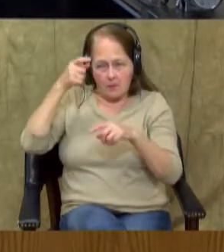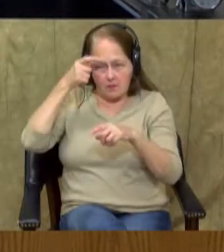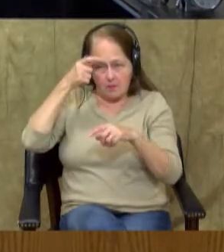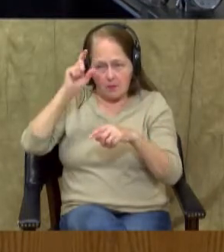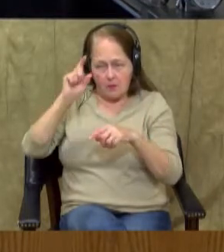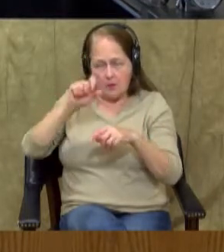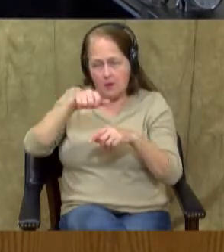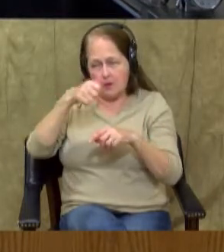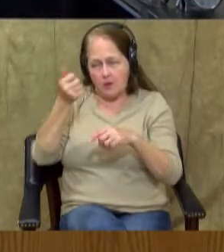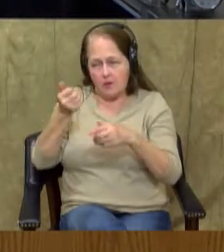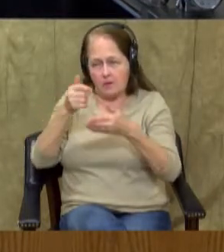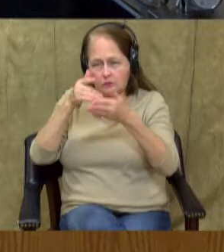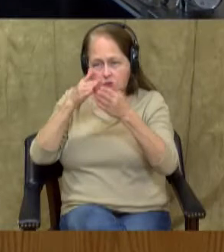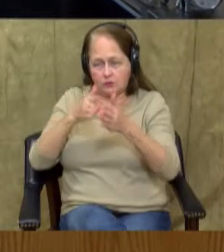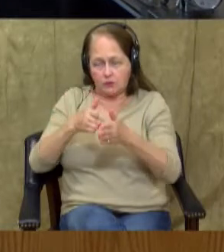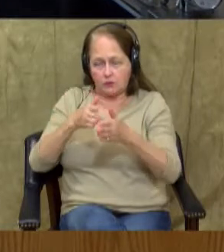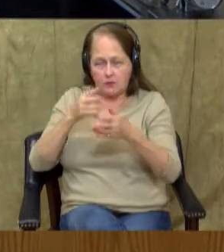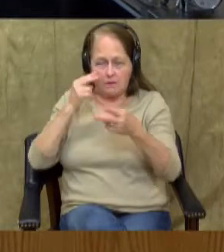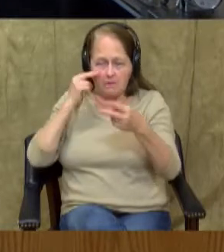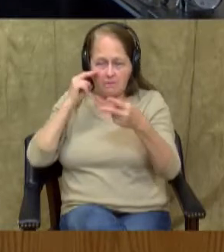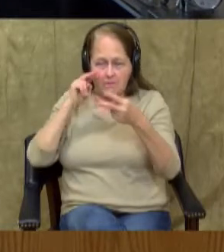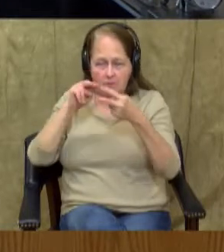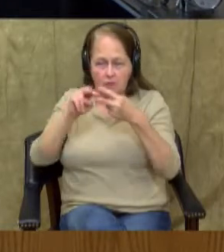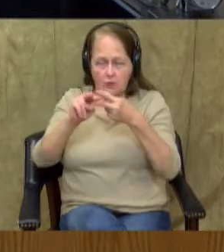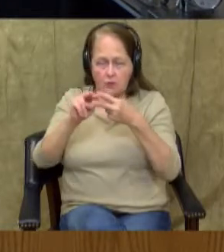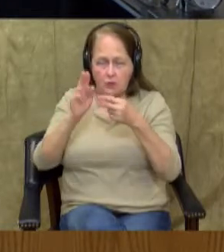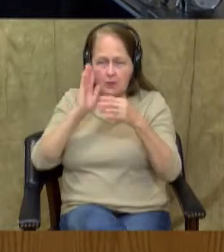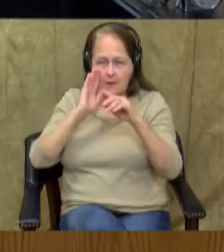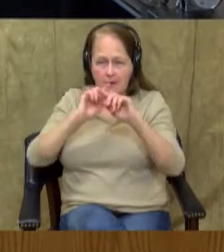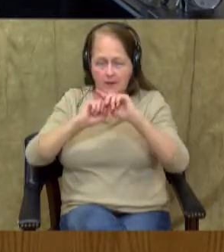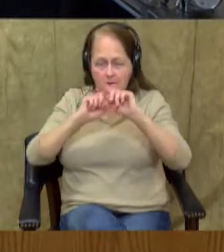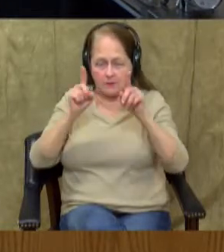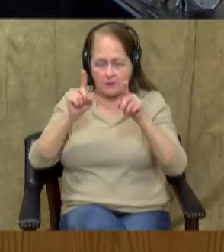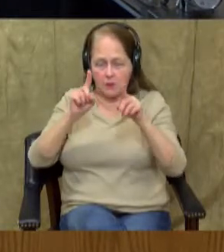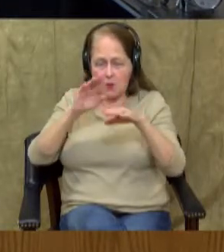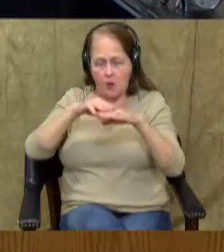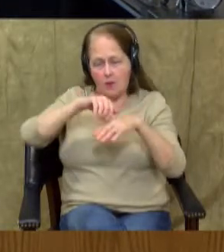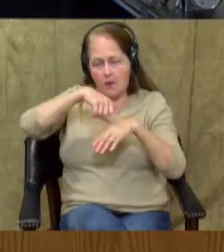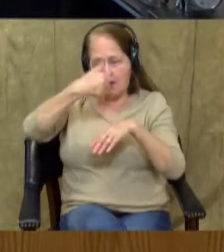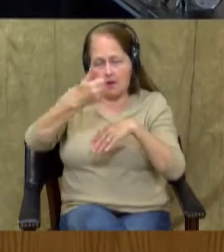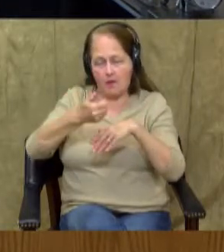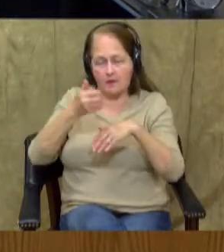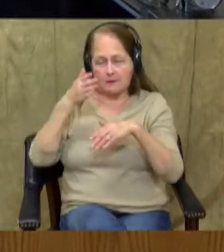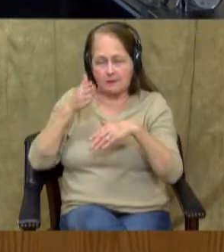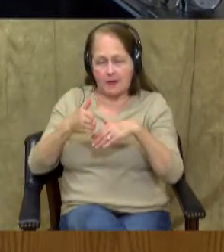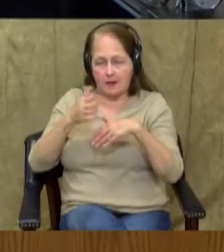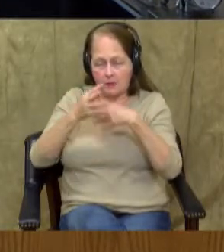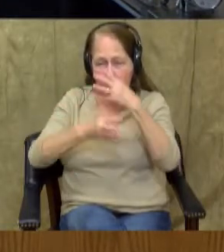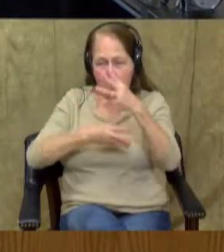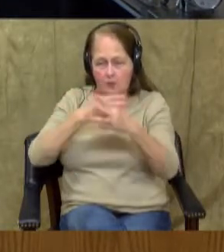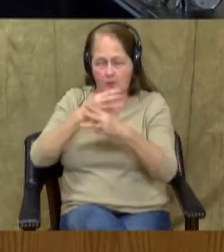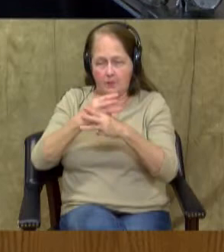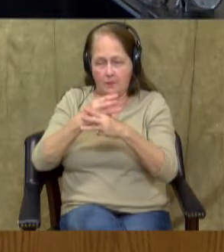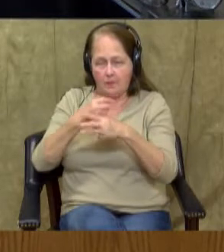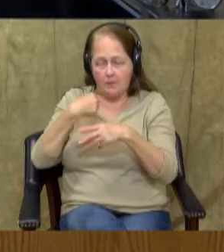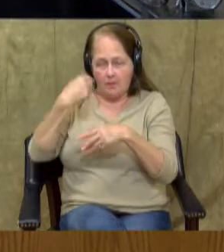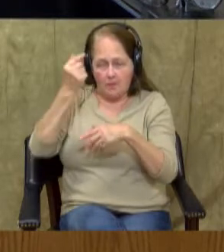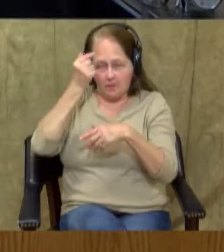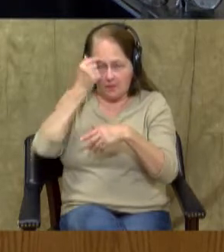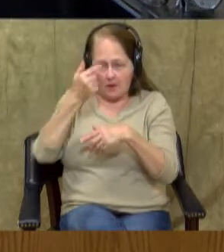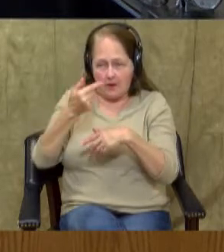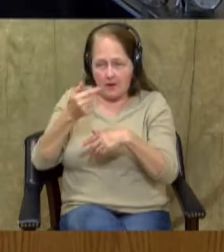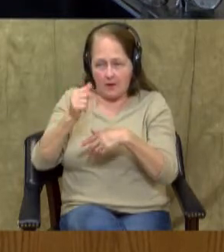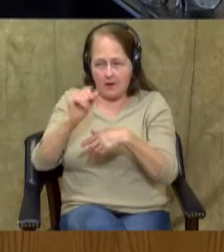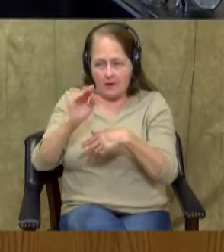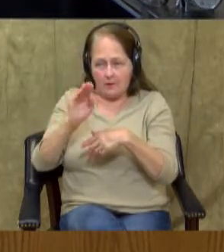Then another student says, because the view of the moon would be different on the other side of the world. And then I had another student say, I think gibbous because since